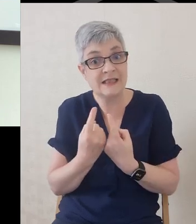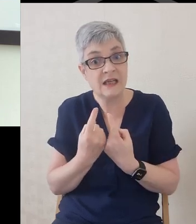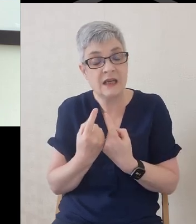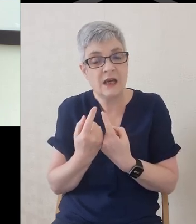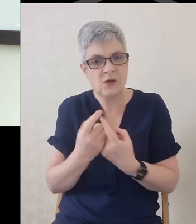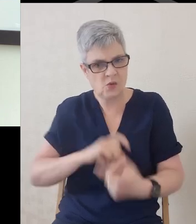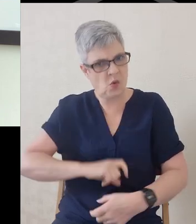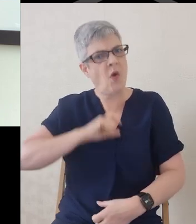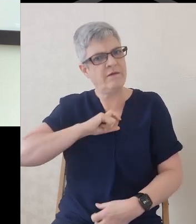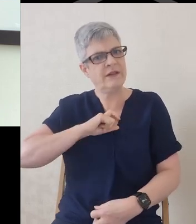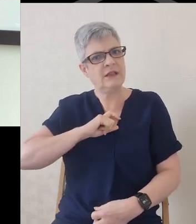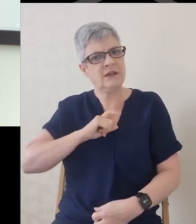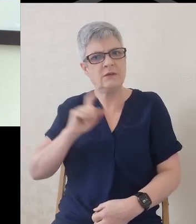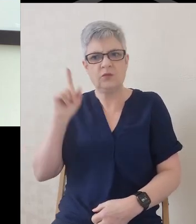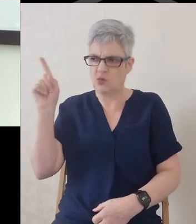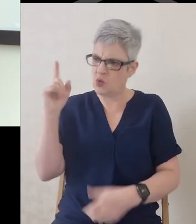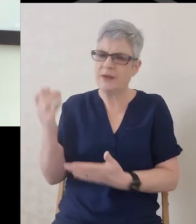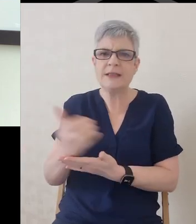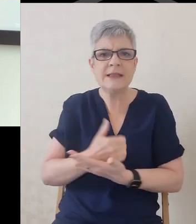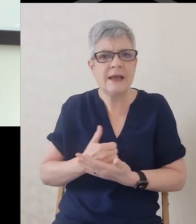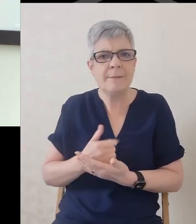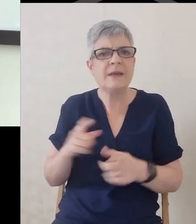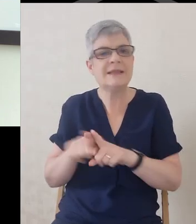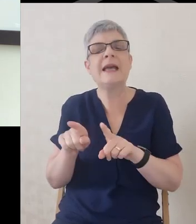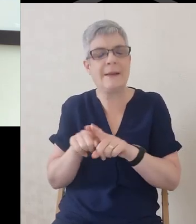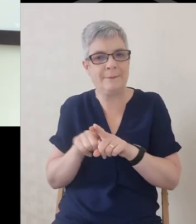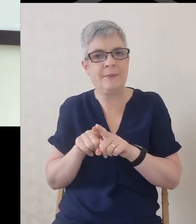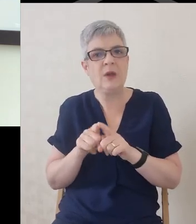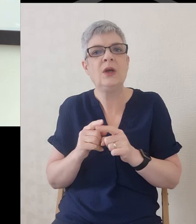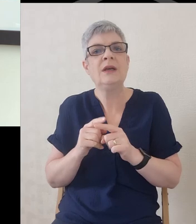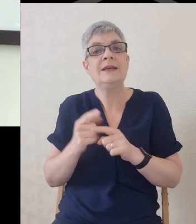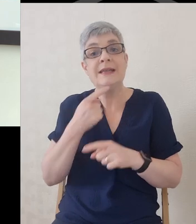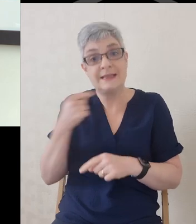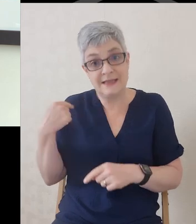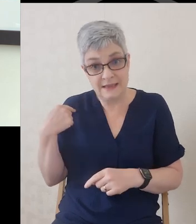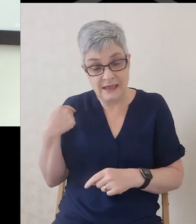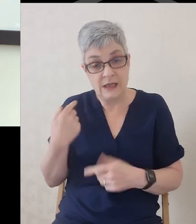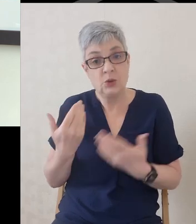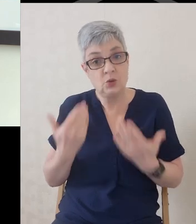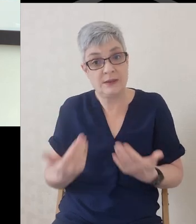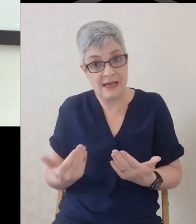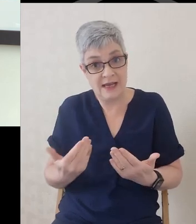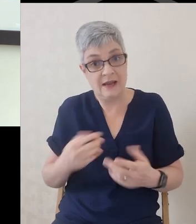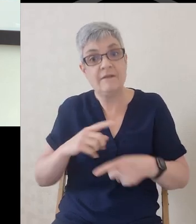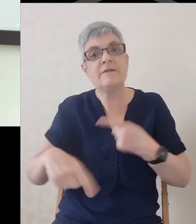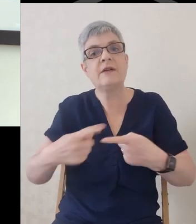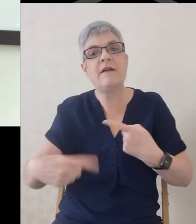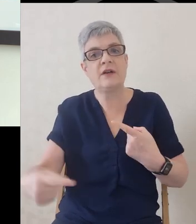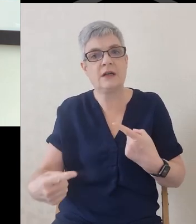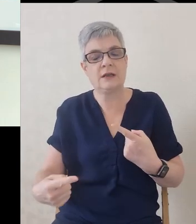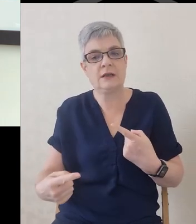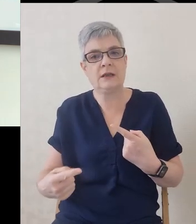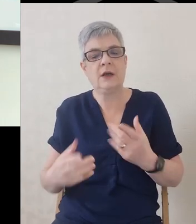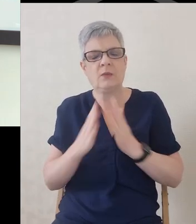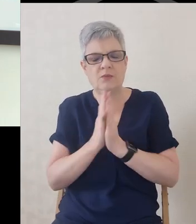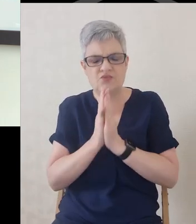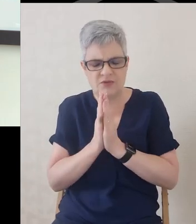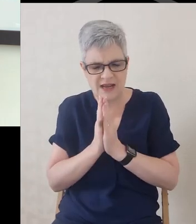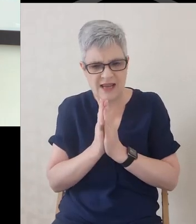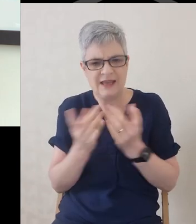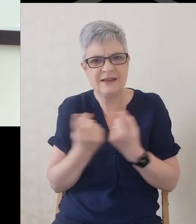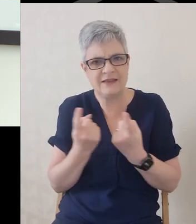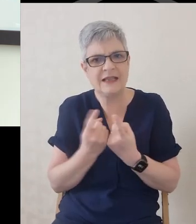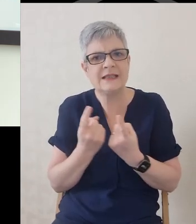you are the same yesterday, today, forever. We pray these things